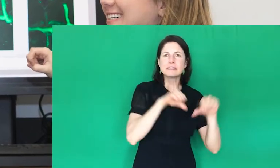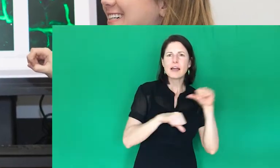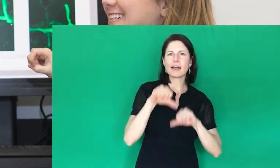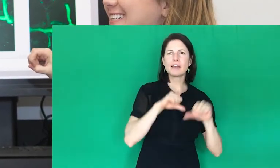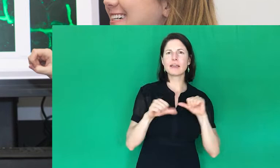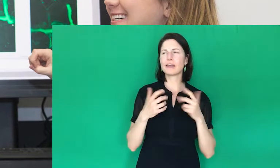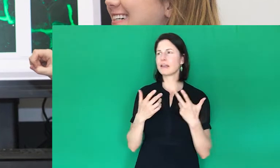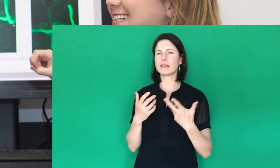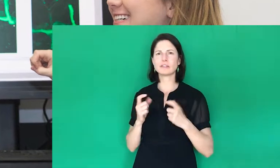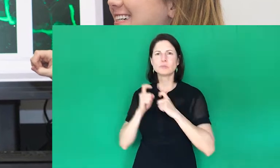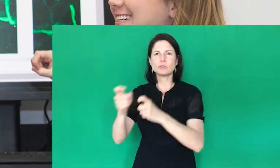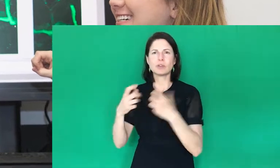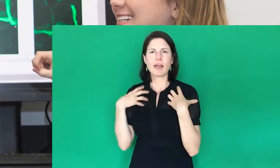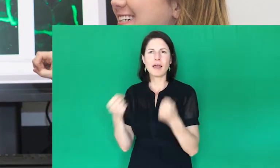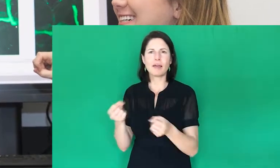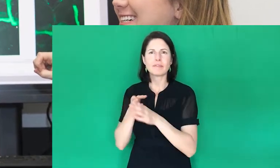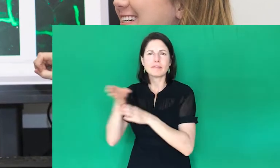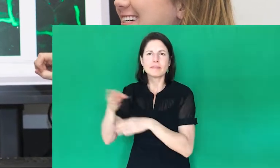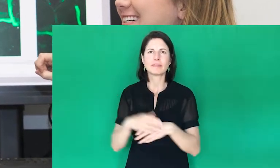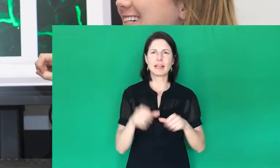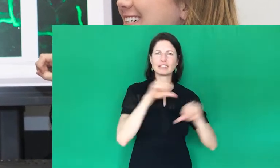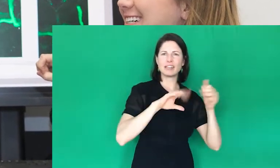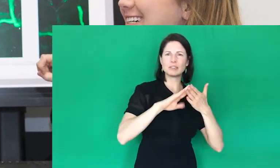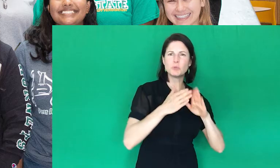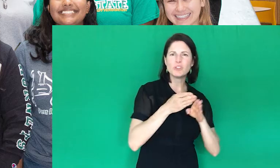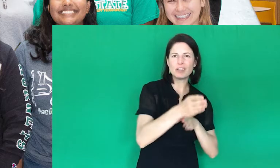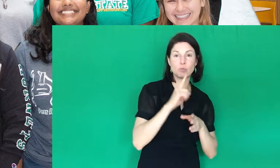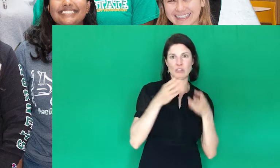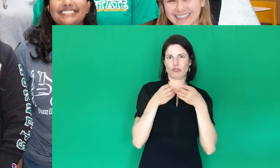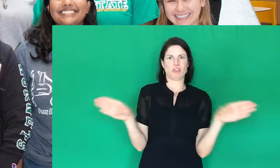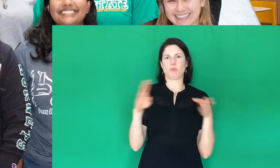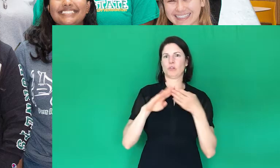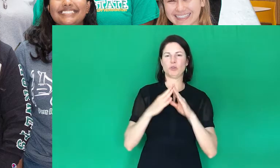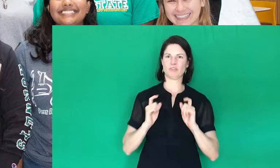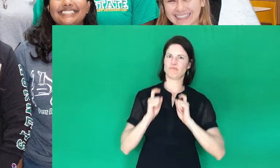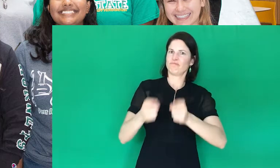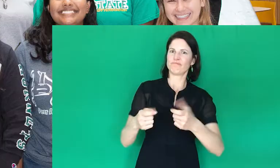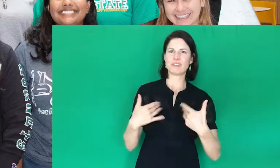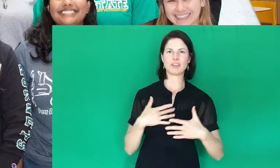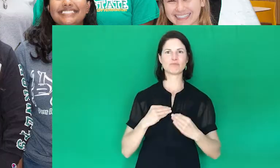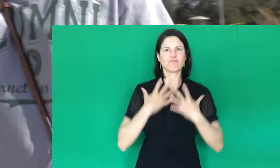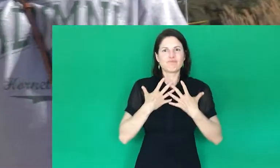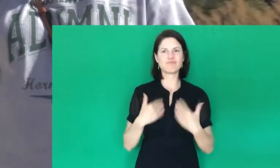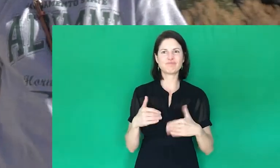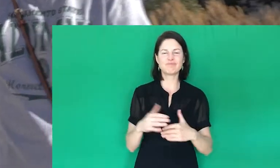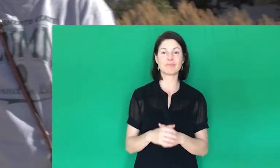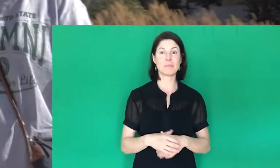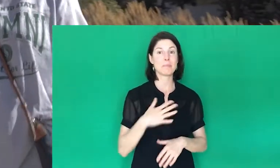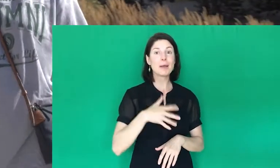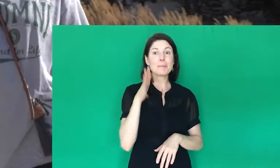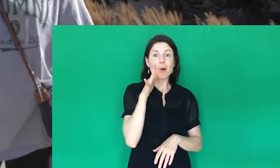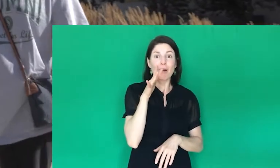and contributing to both the health field and just the science community, and I guess just the community in general, fuels me. My